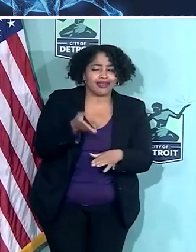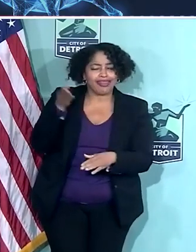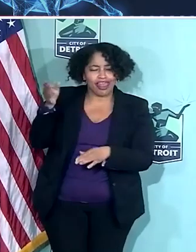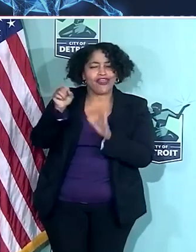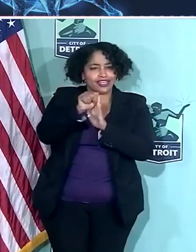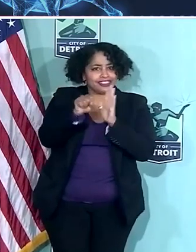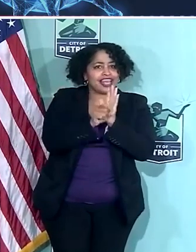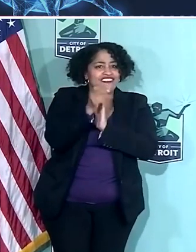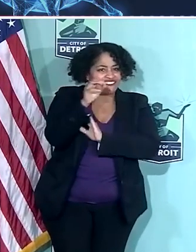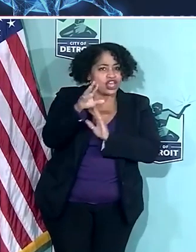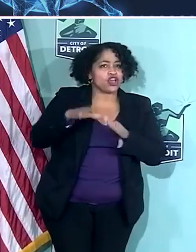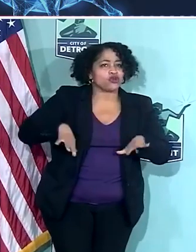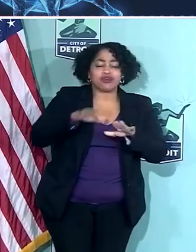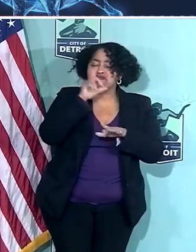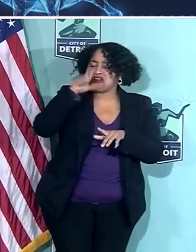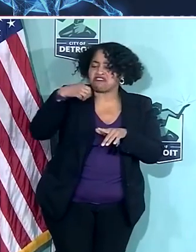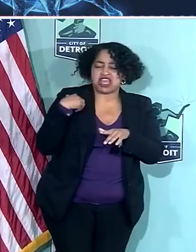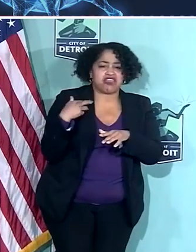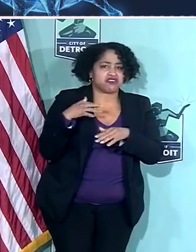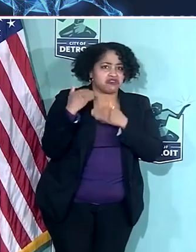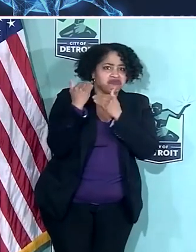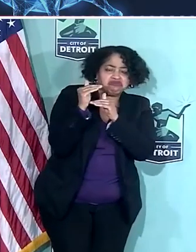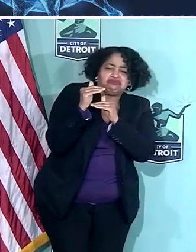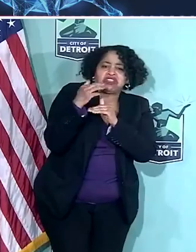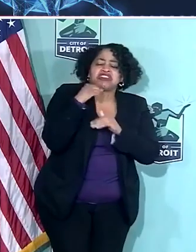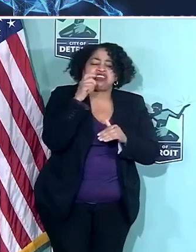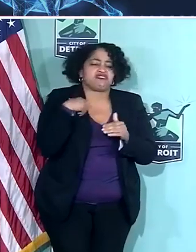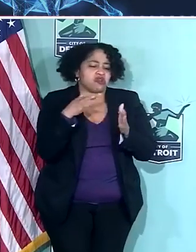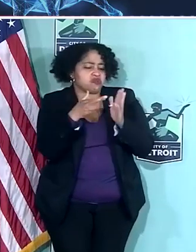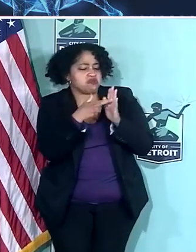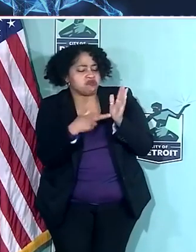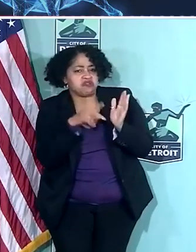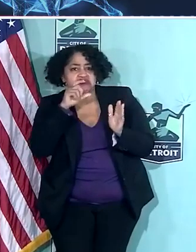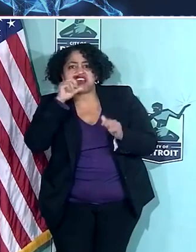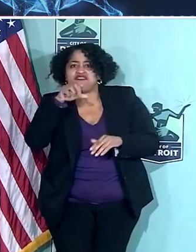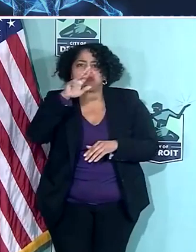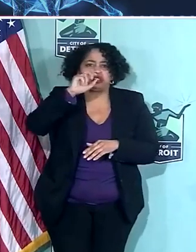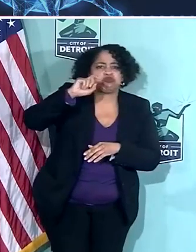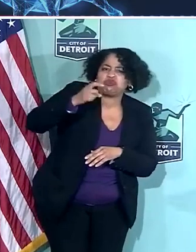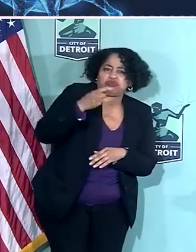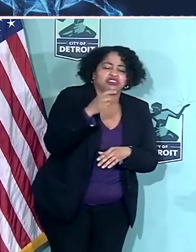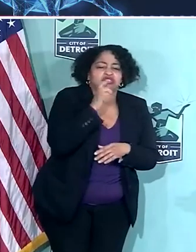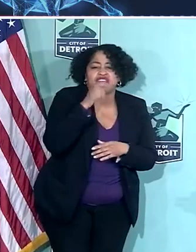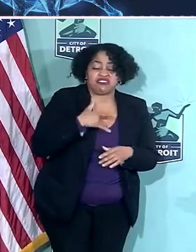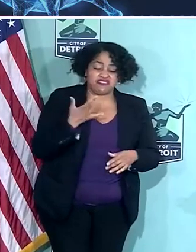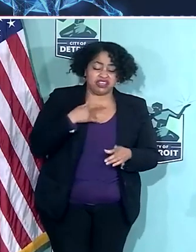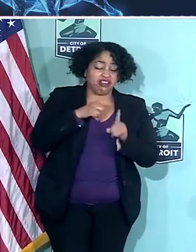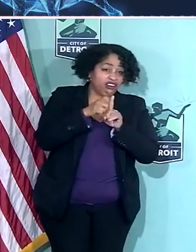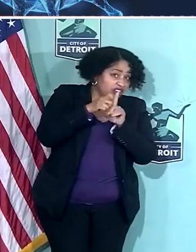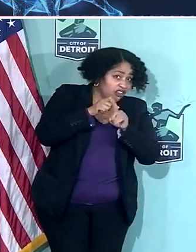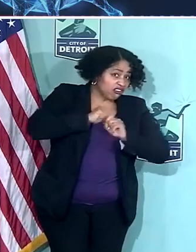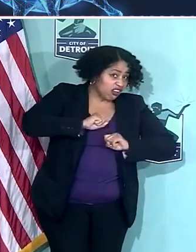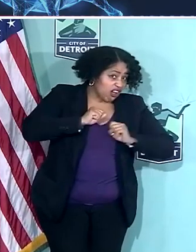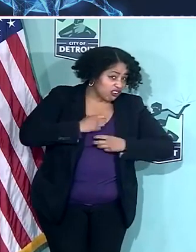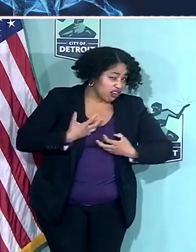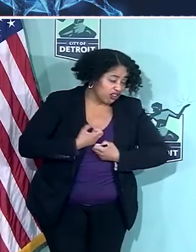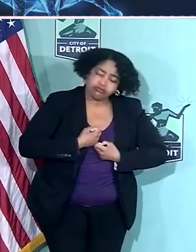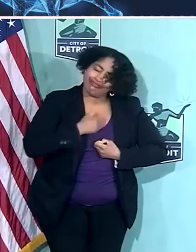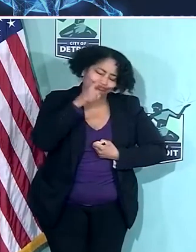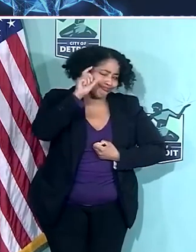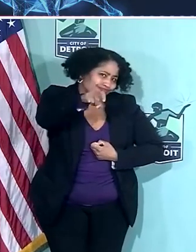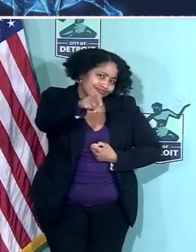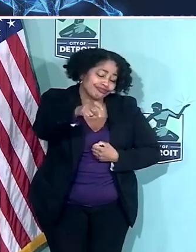Everybody. You don't have to have a prescription. You don't have to have a doctor. You don't have to have symptoms. Starting